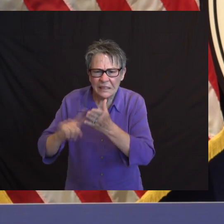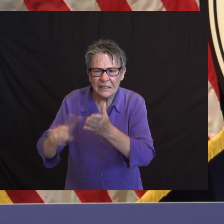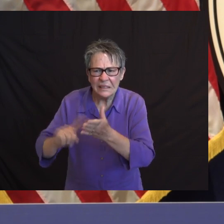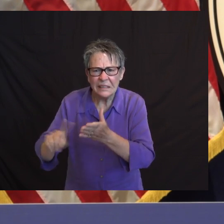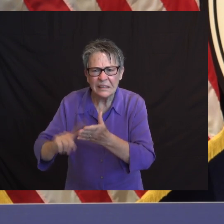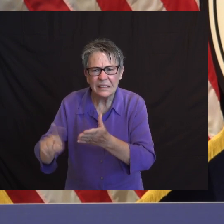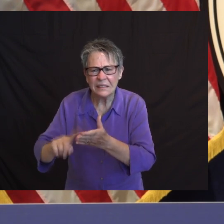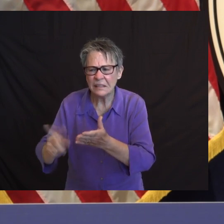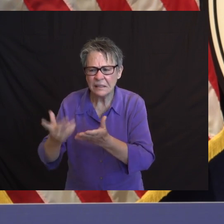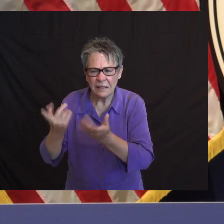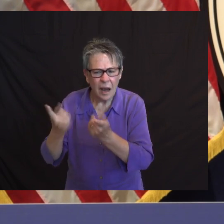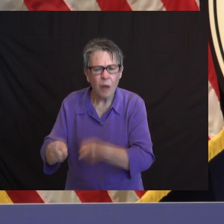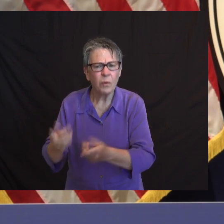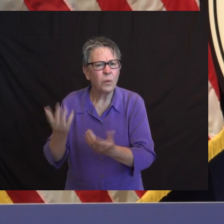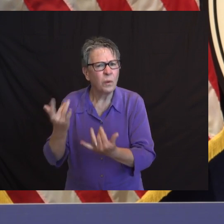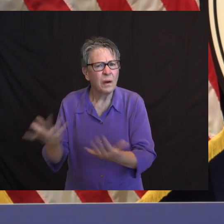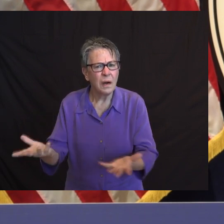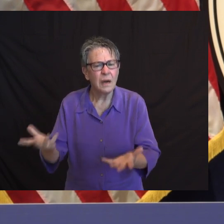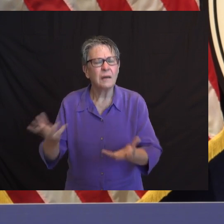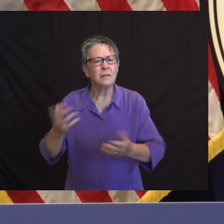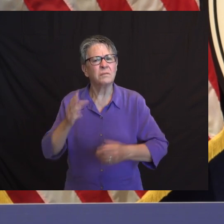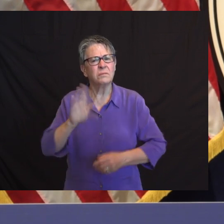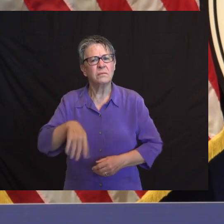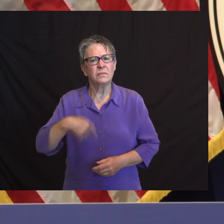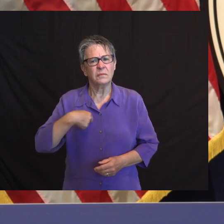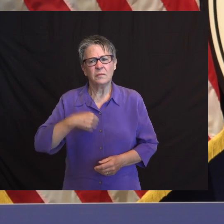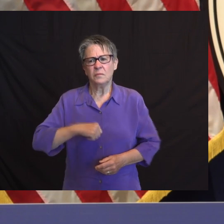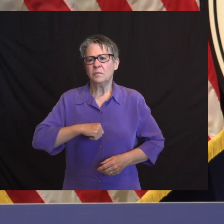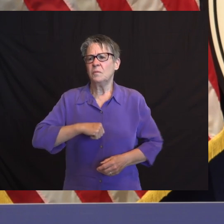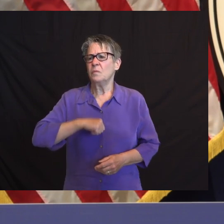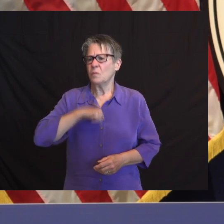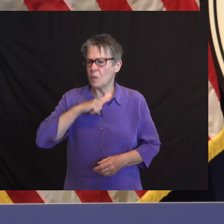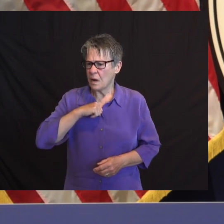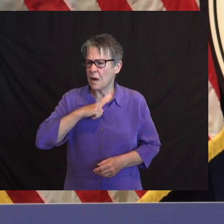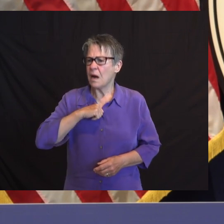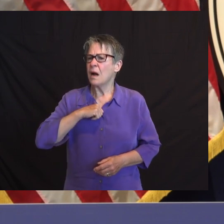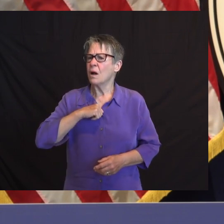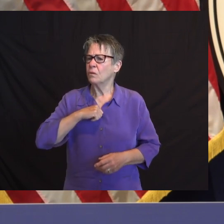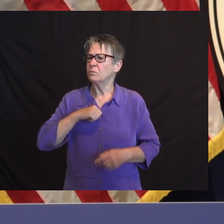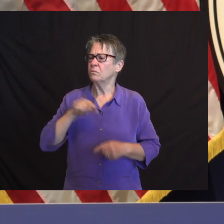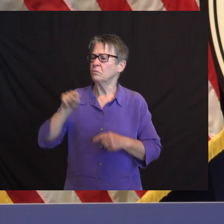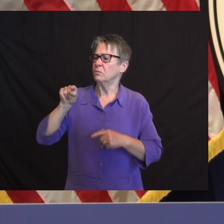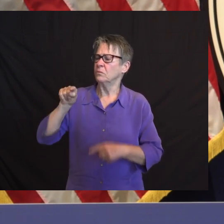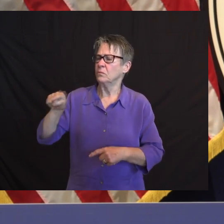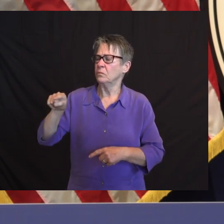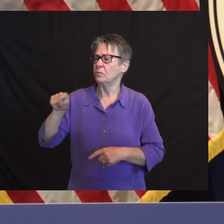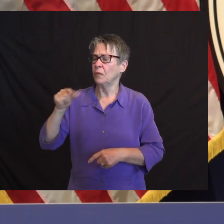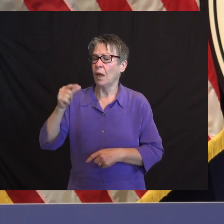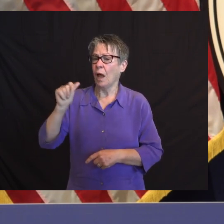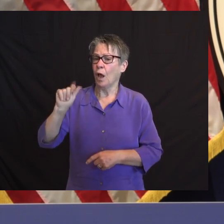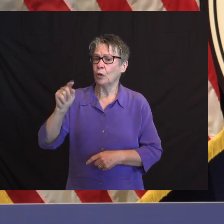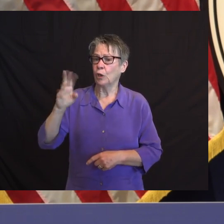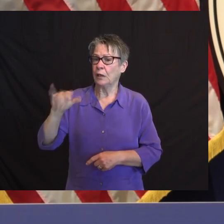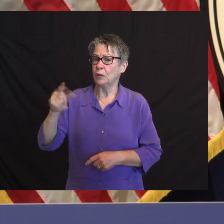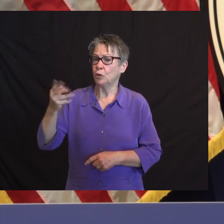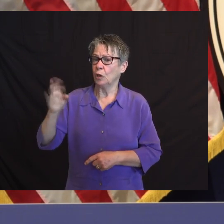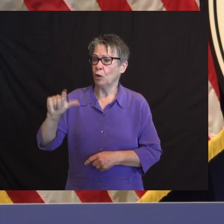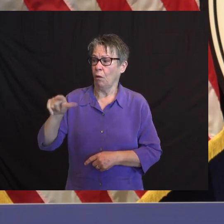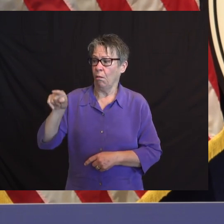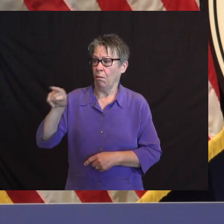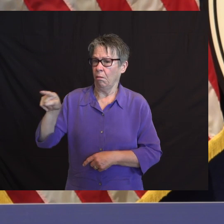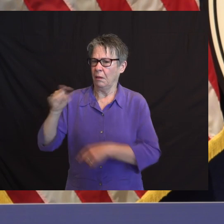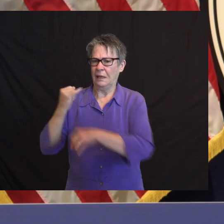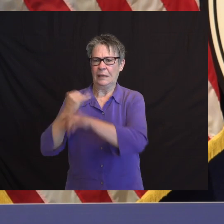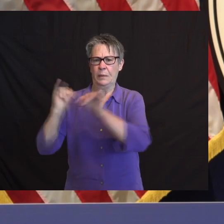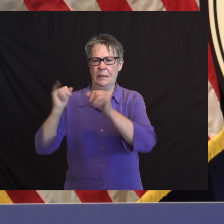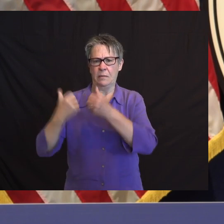thorough, independent Attorney General investigation of any law enforcement-related death. We are at the vanguard